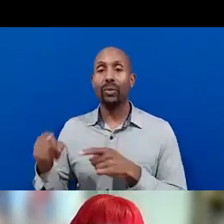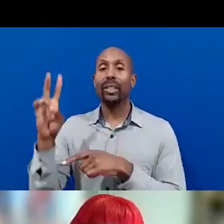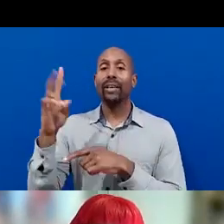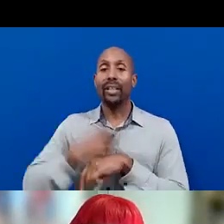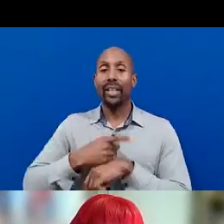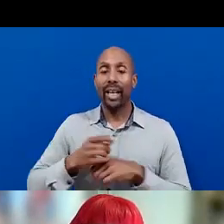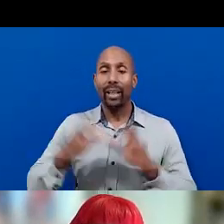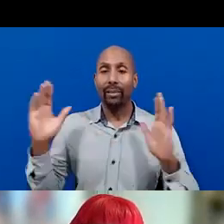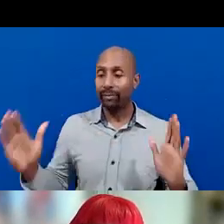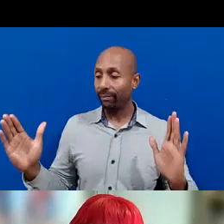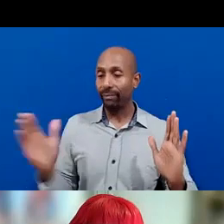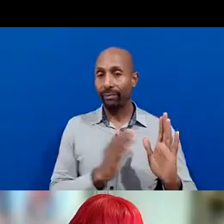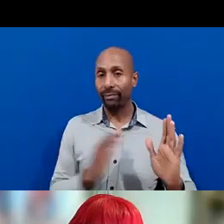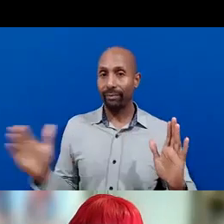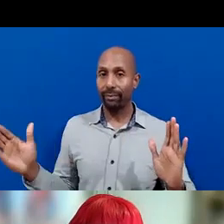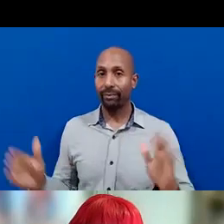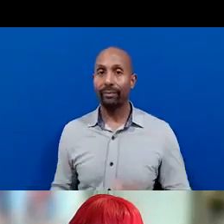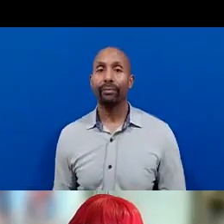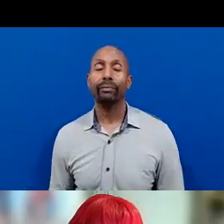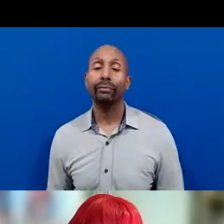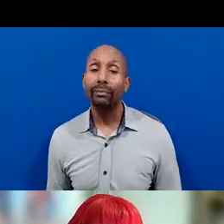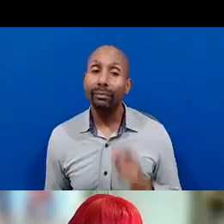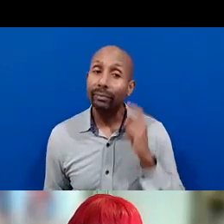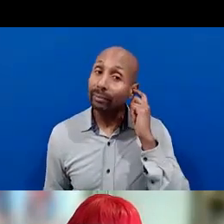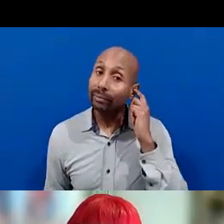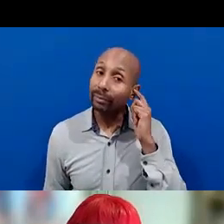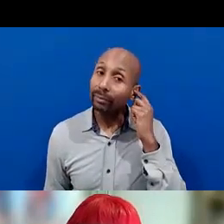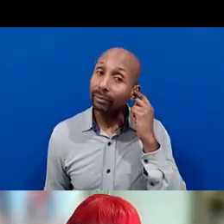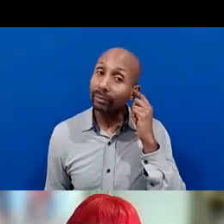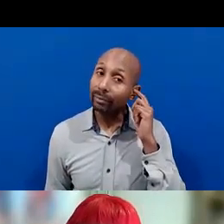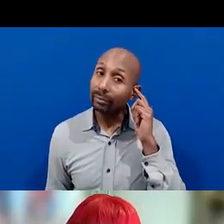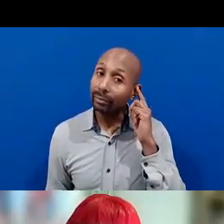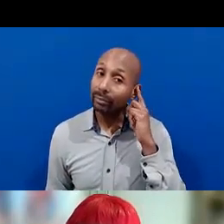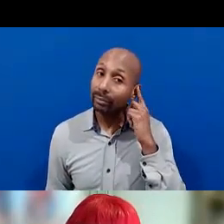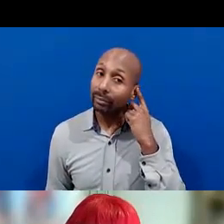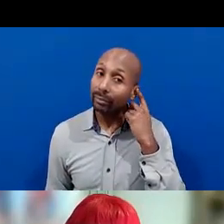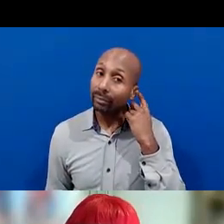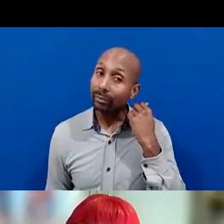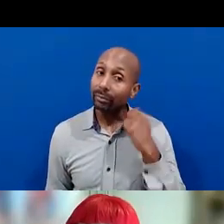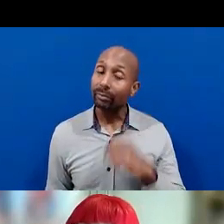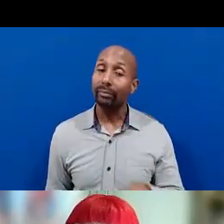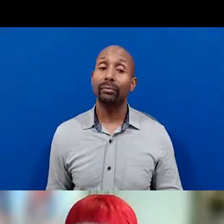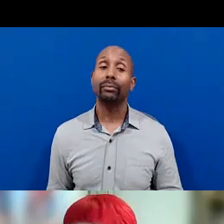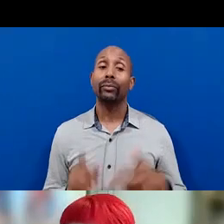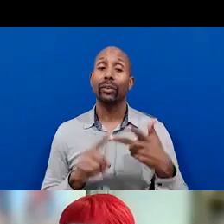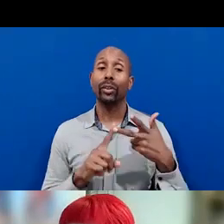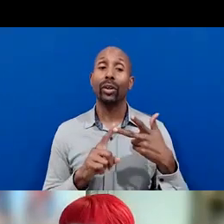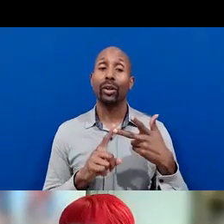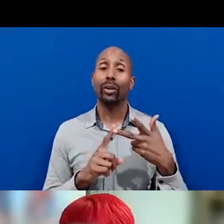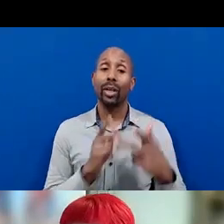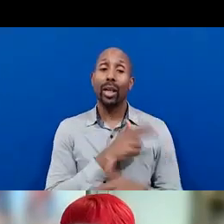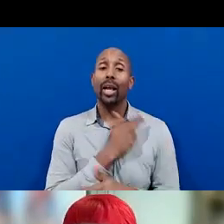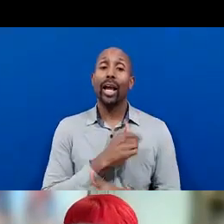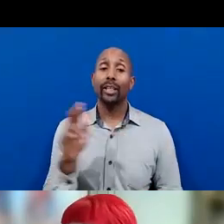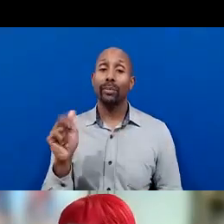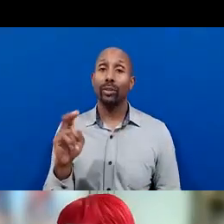So the good news is that our hospital rates continue to be